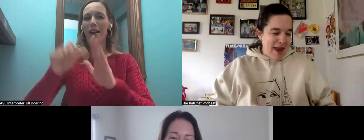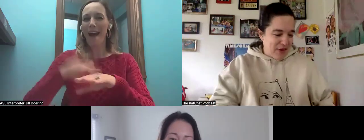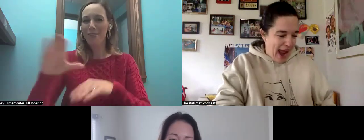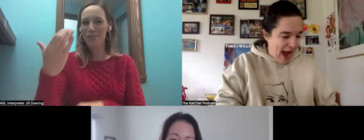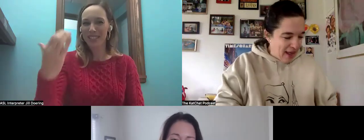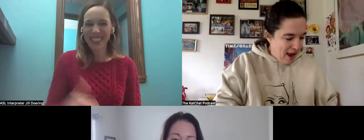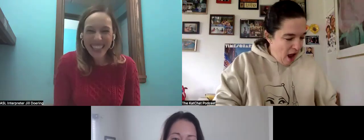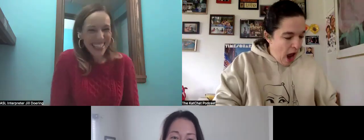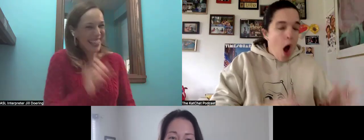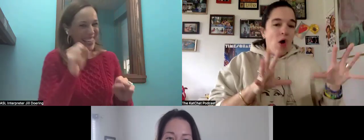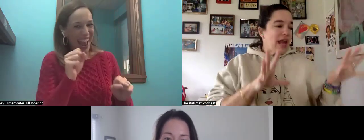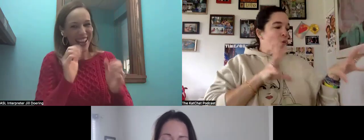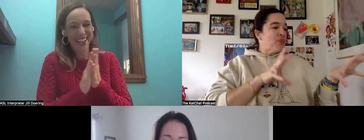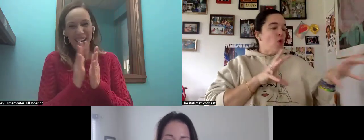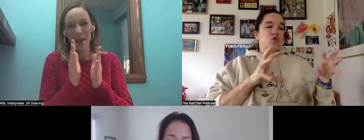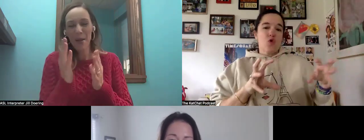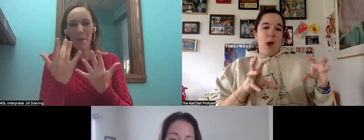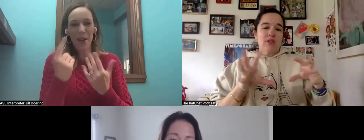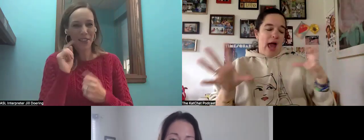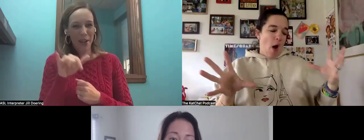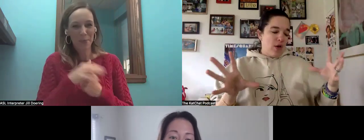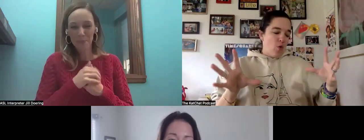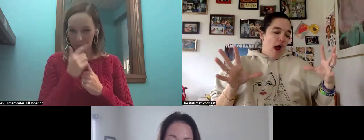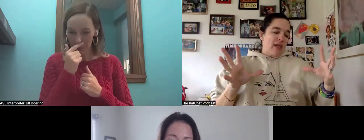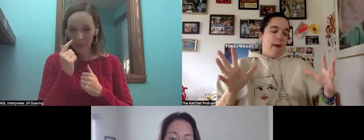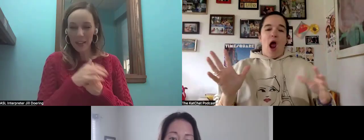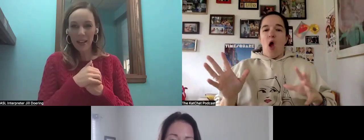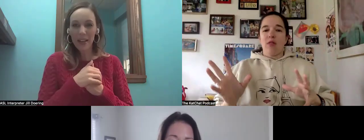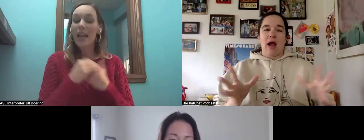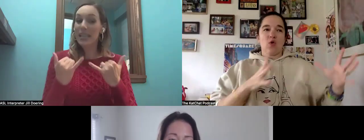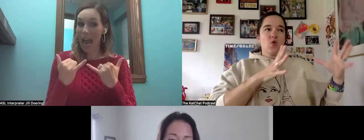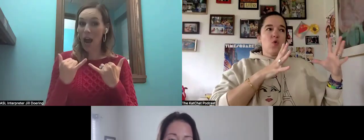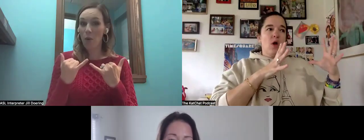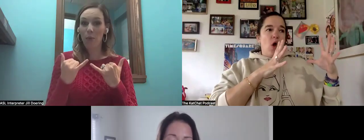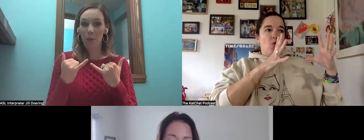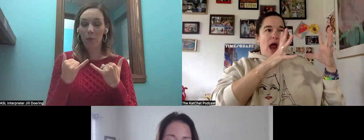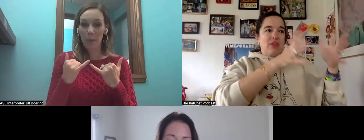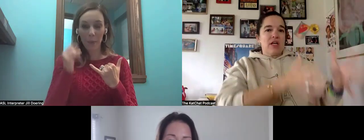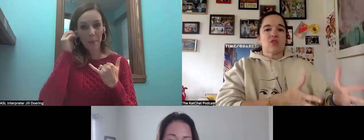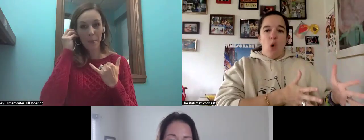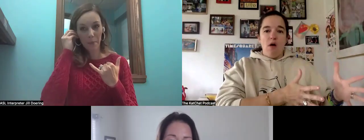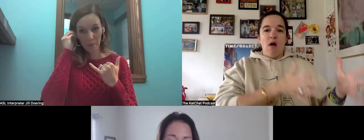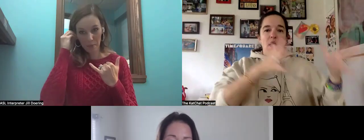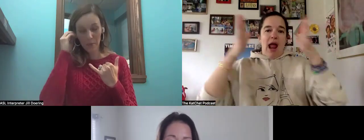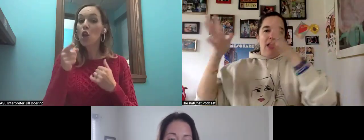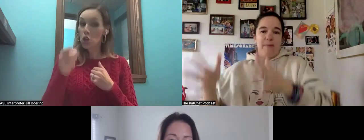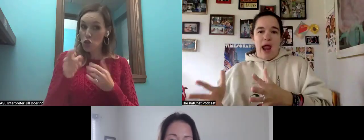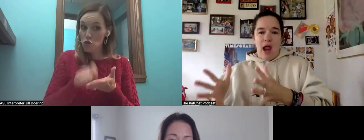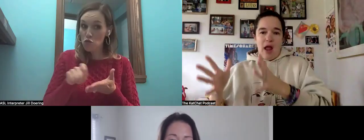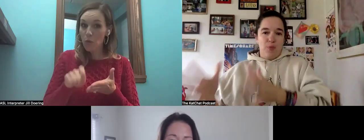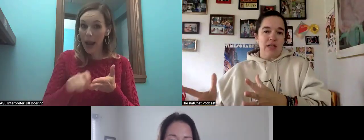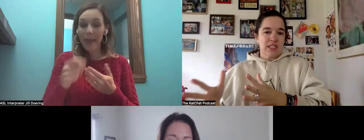Yay, can't wait for that. Okay, now with those two books, now I know you talked about like you write the historical